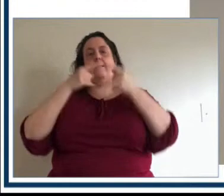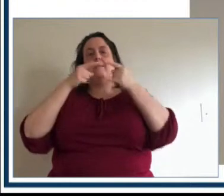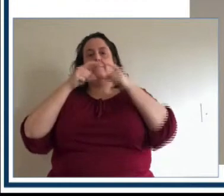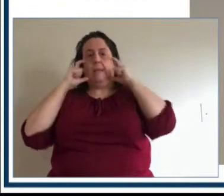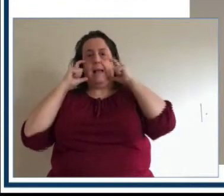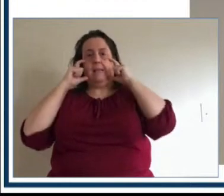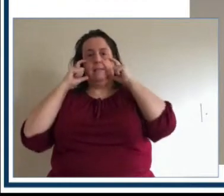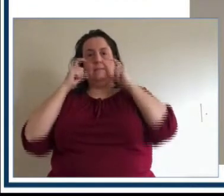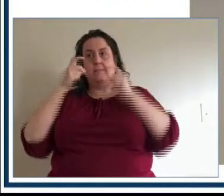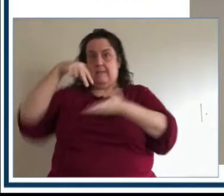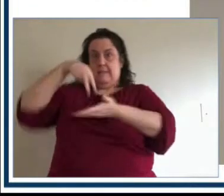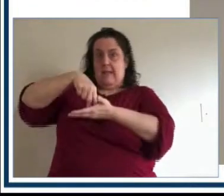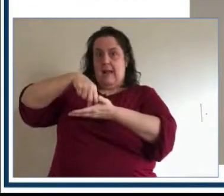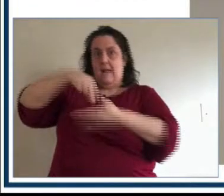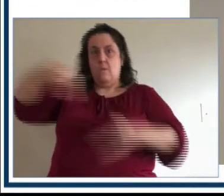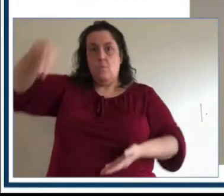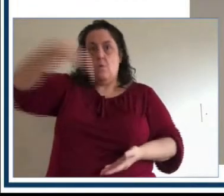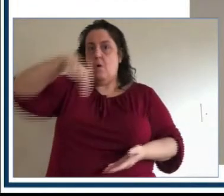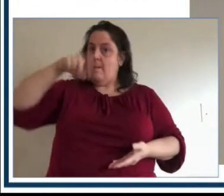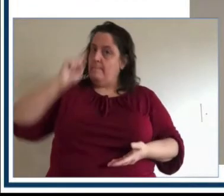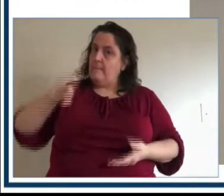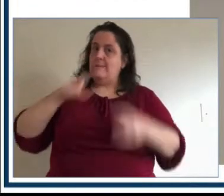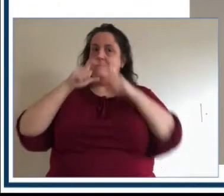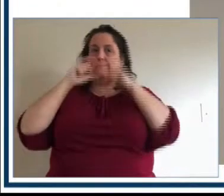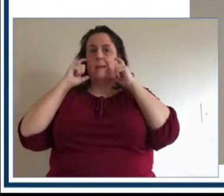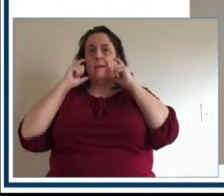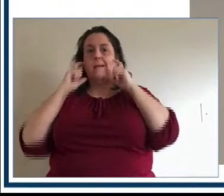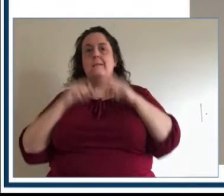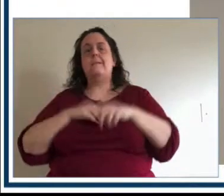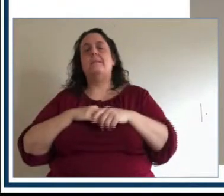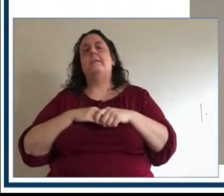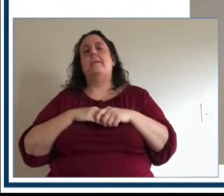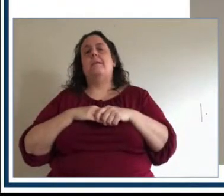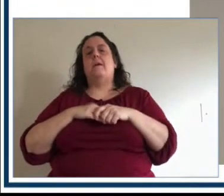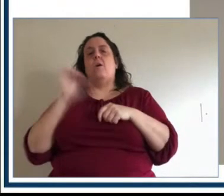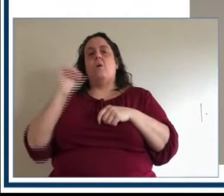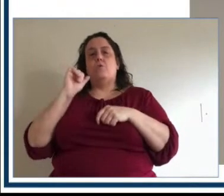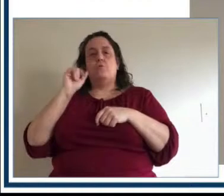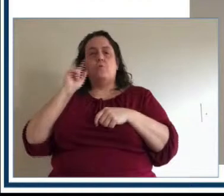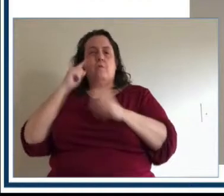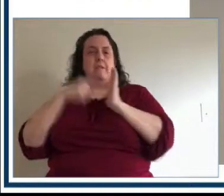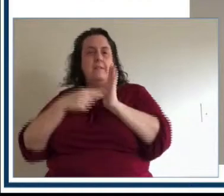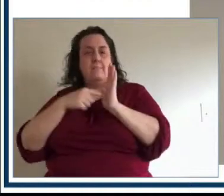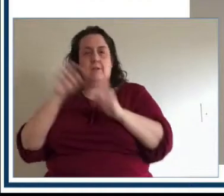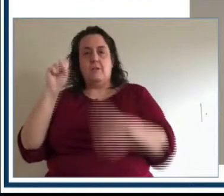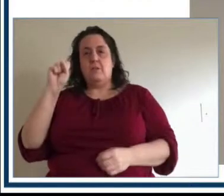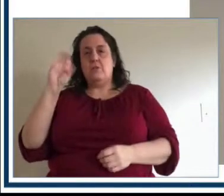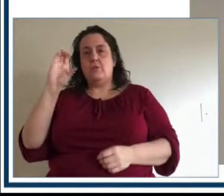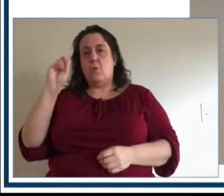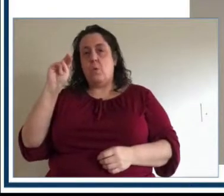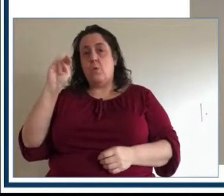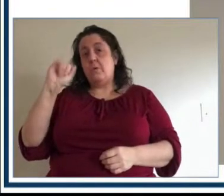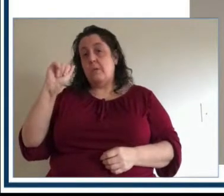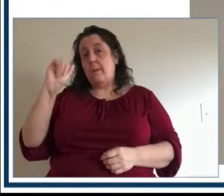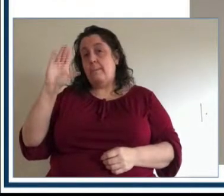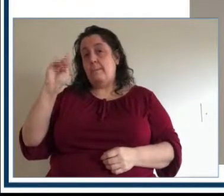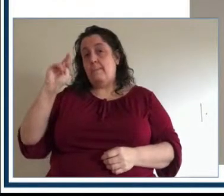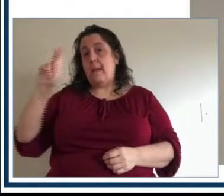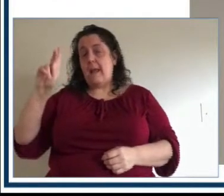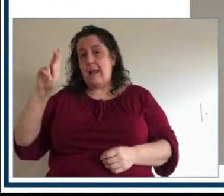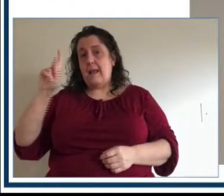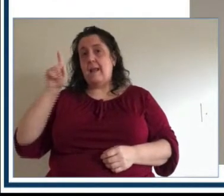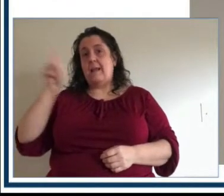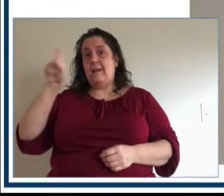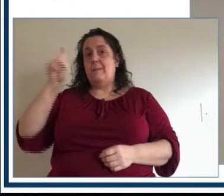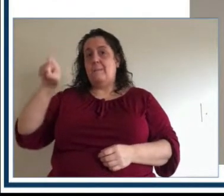working with our sport facilities. So I'll use the Scotiabank. They will have to create a seated area up